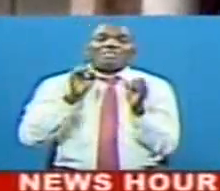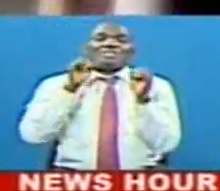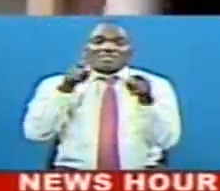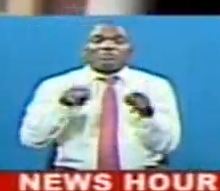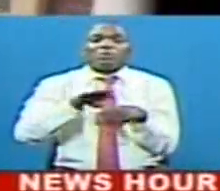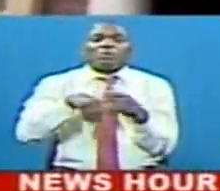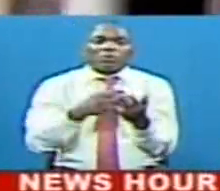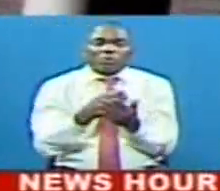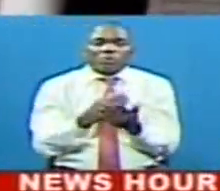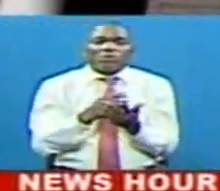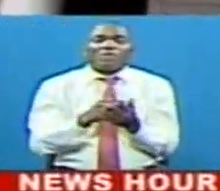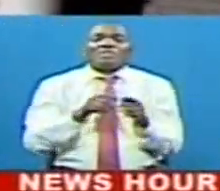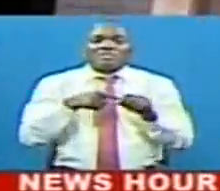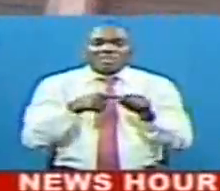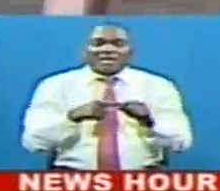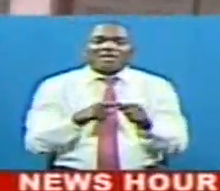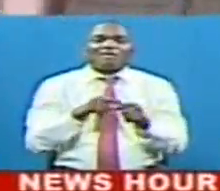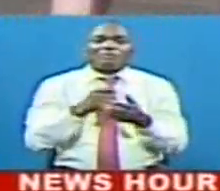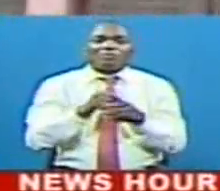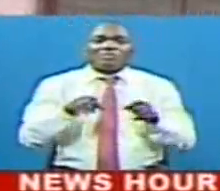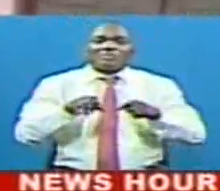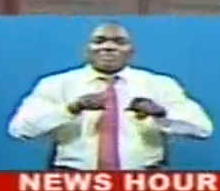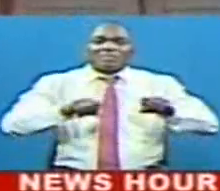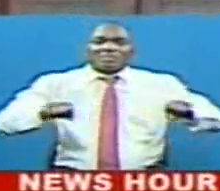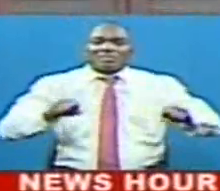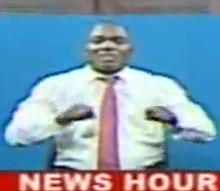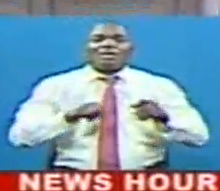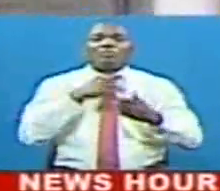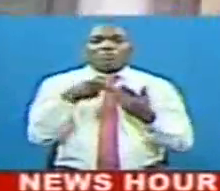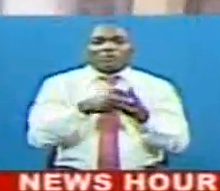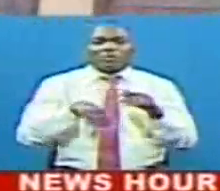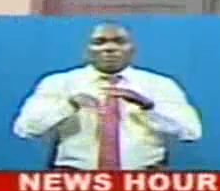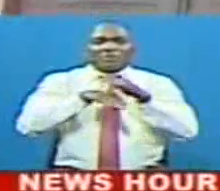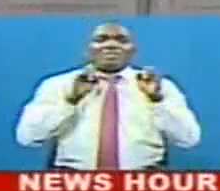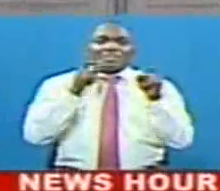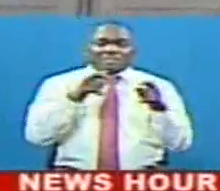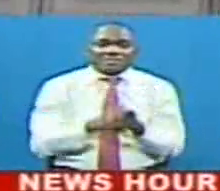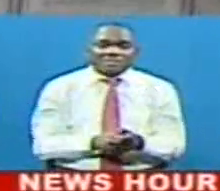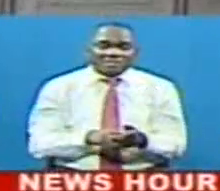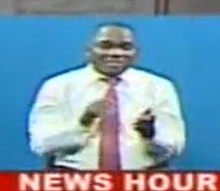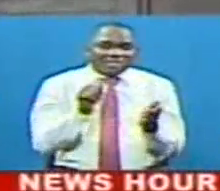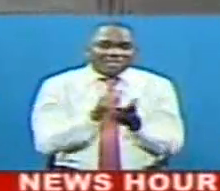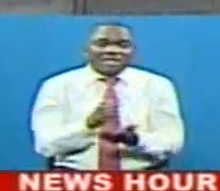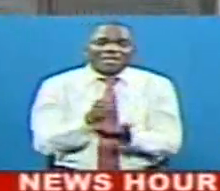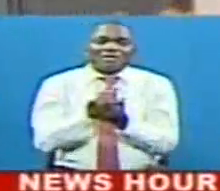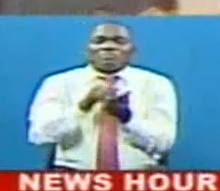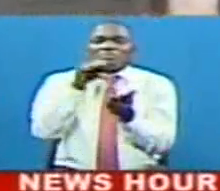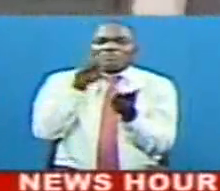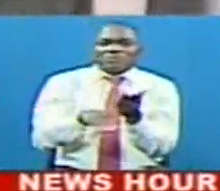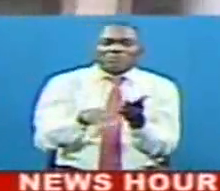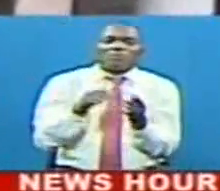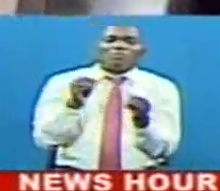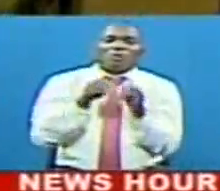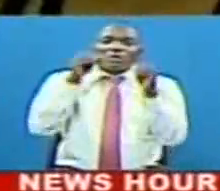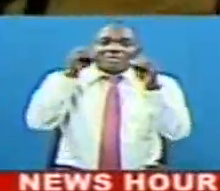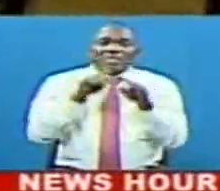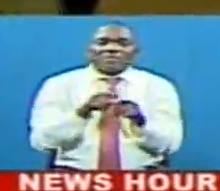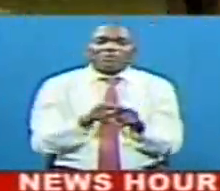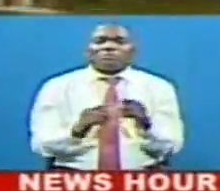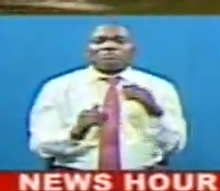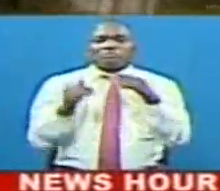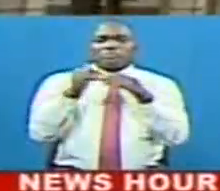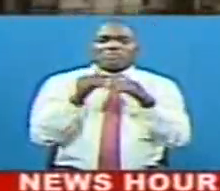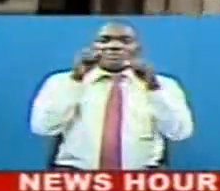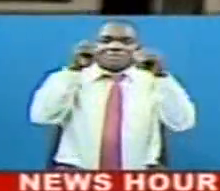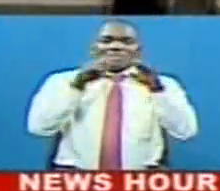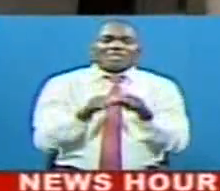of education to start running degree programs in basic education. This is to help produce more teachers to bridge